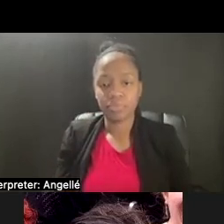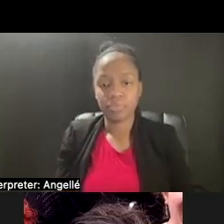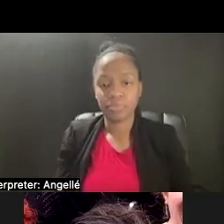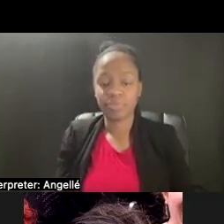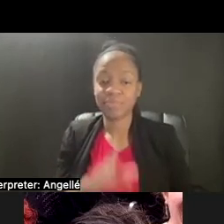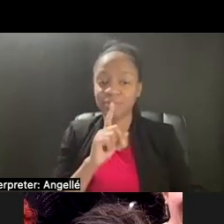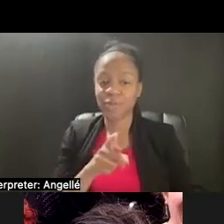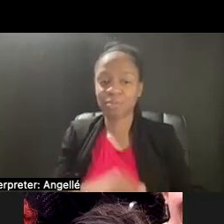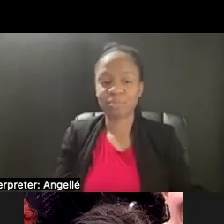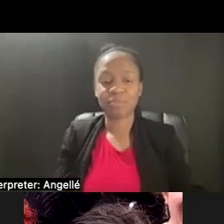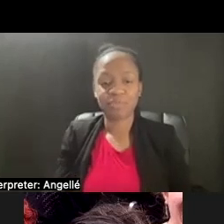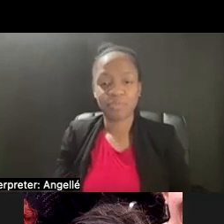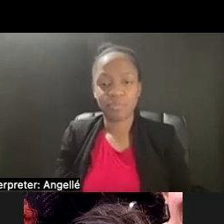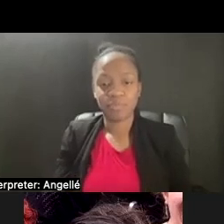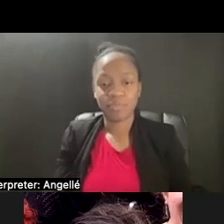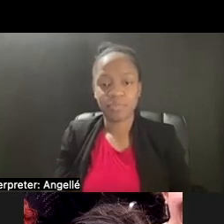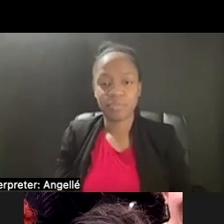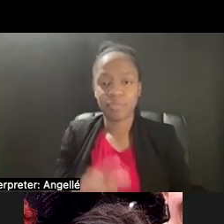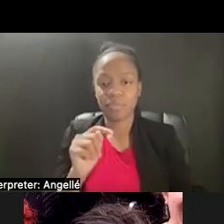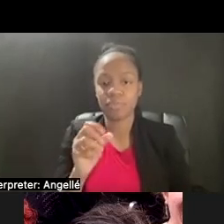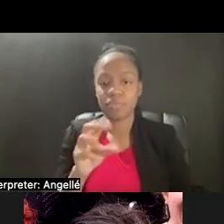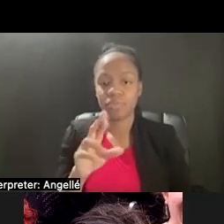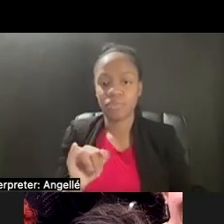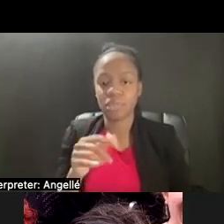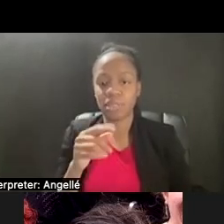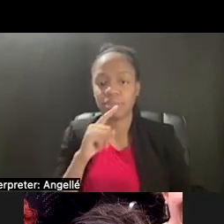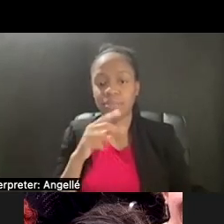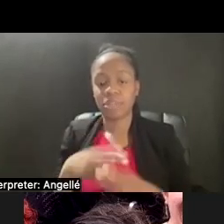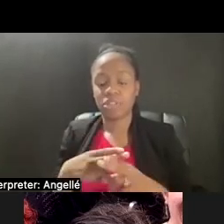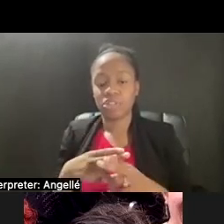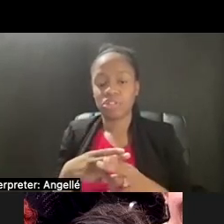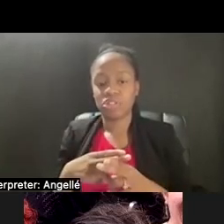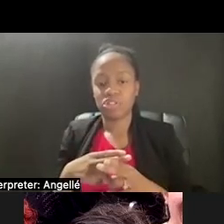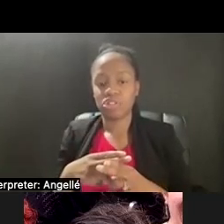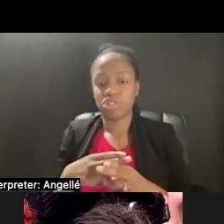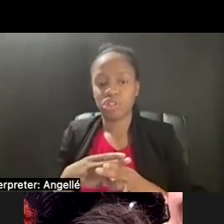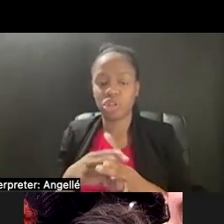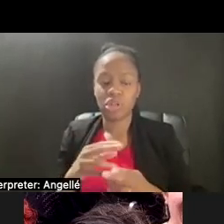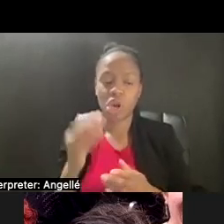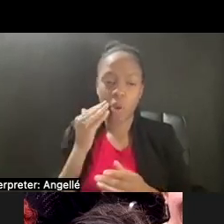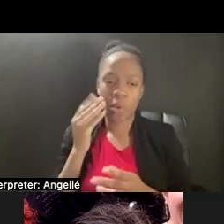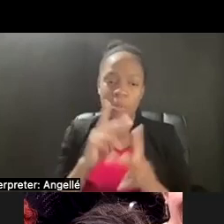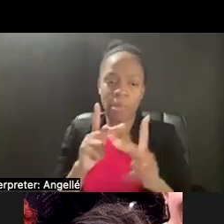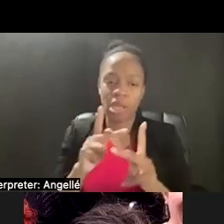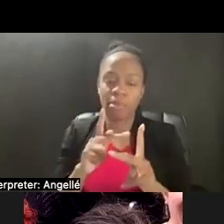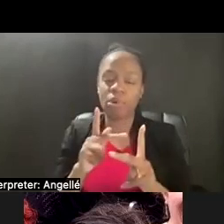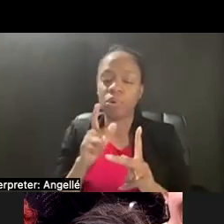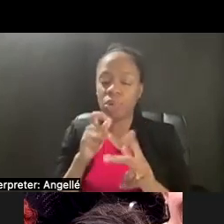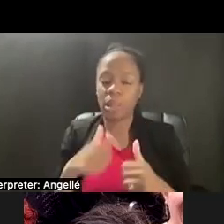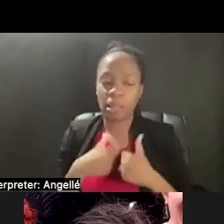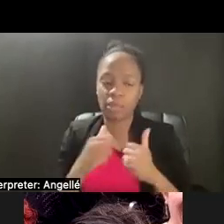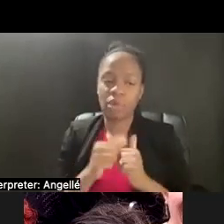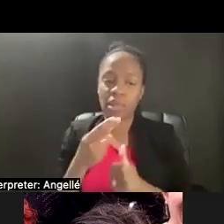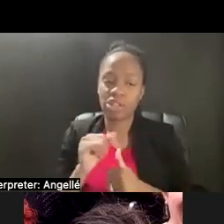Sure. Tori mentioned, getting to know folks living with HIV is liberating, and sharing